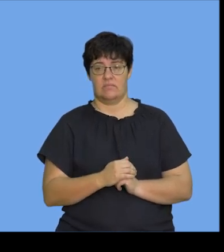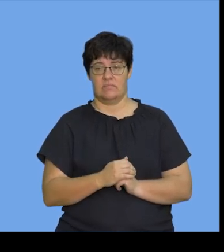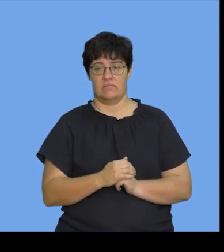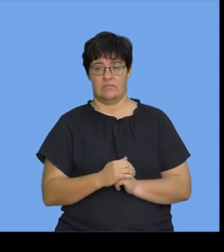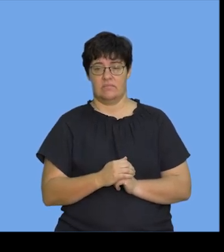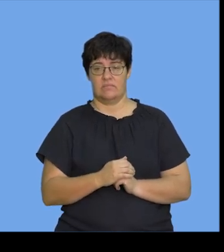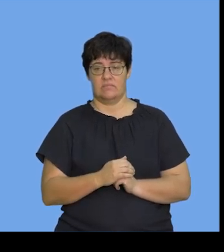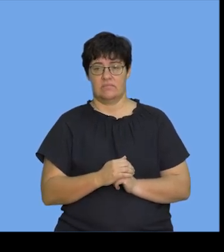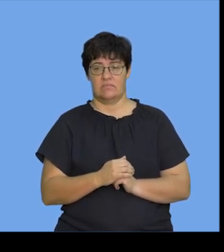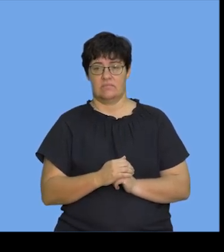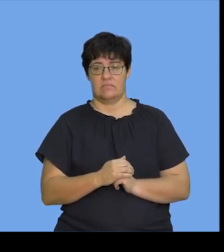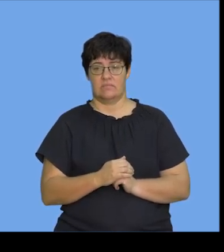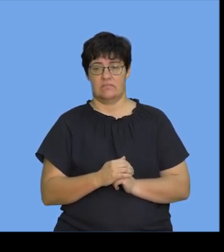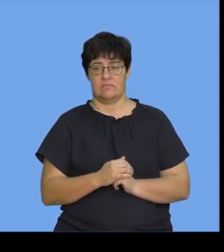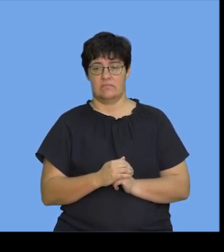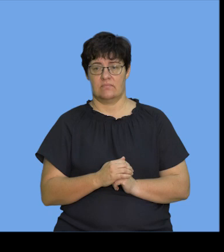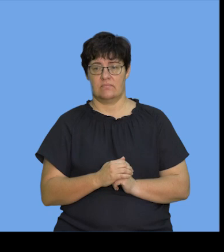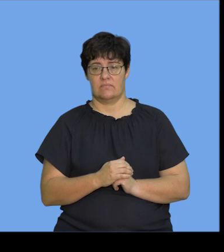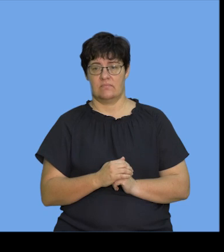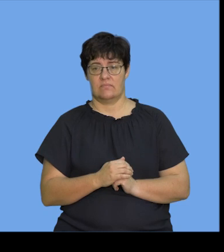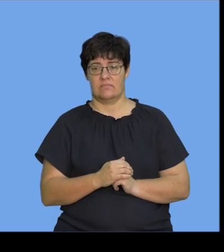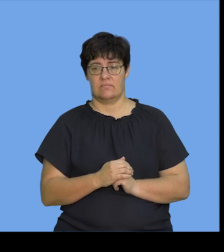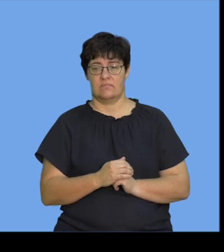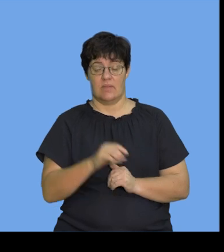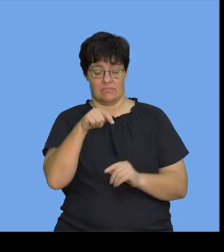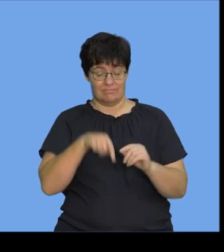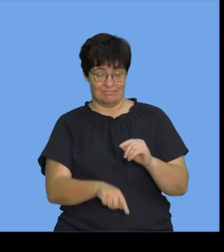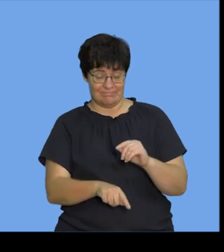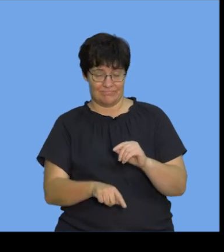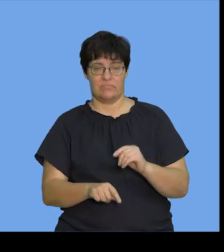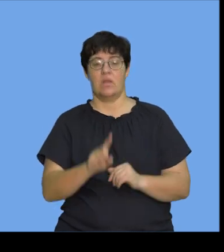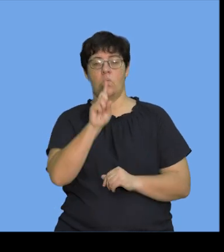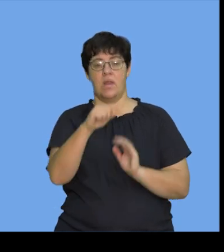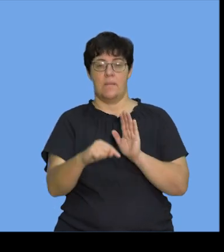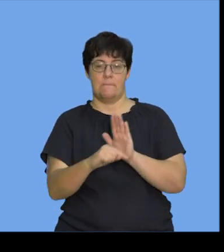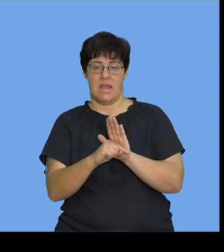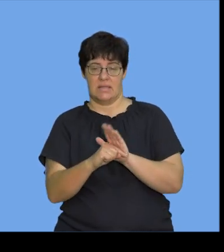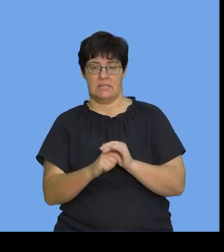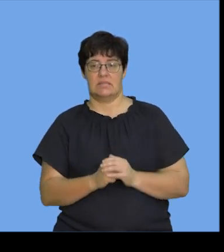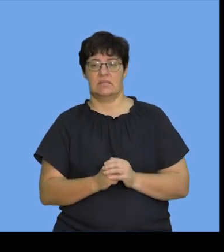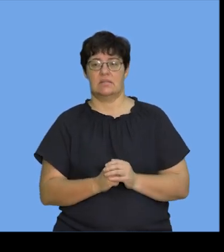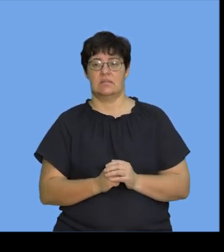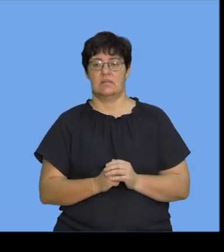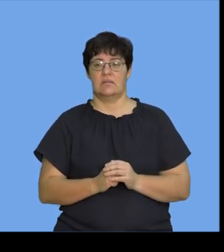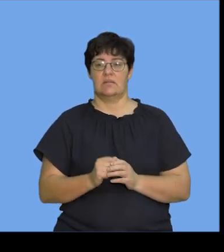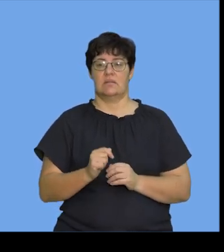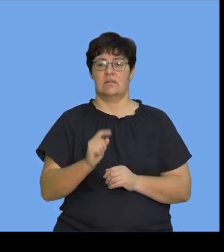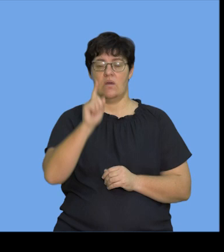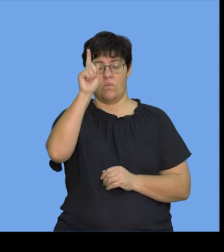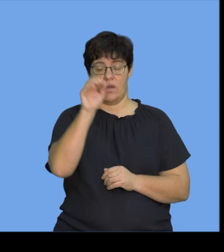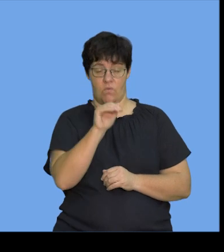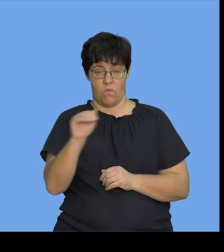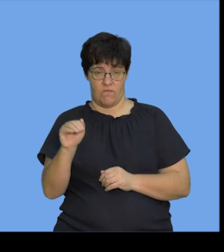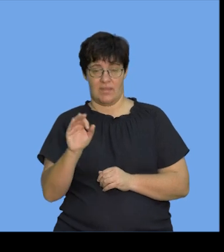27, and you close your bracket there, divided by 1 minus another fraction, 1 over